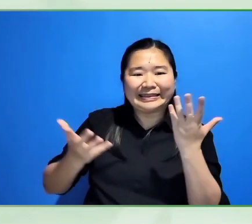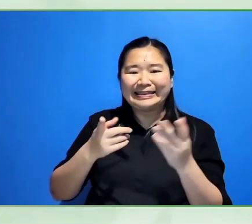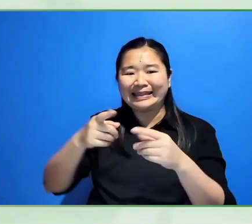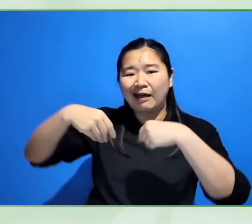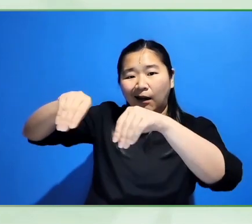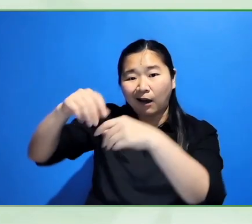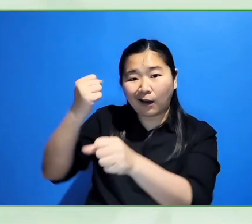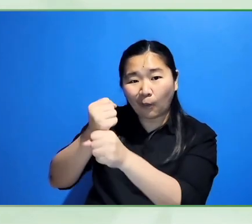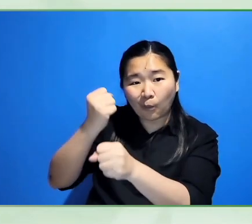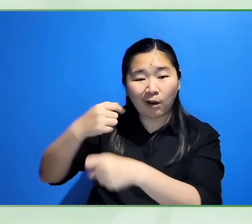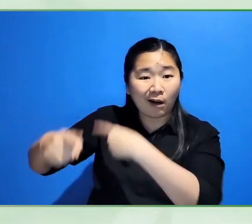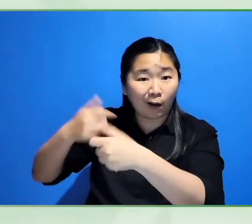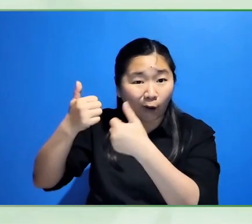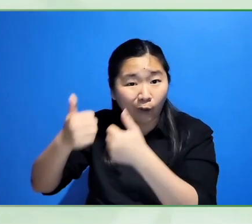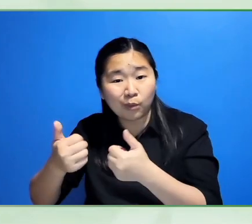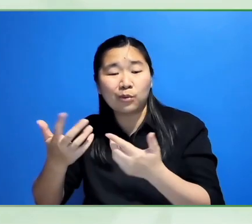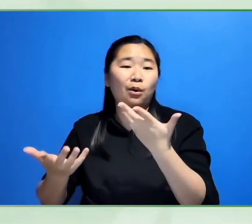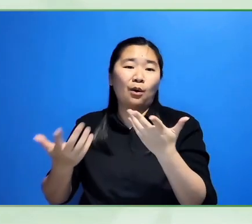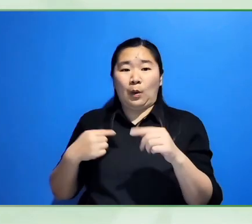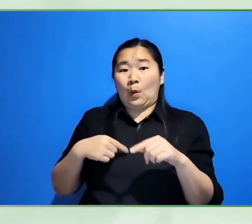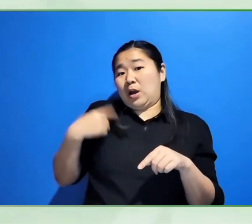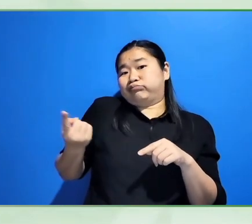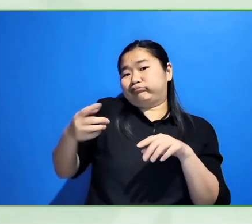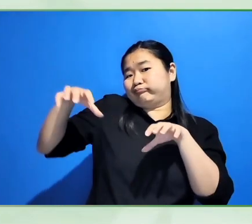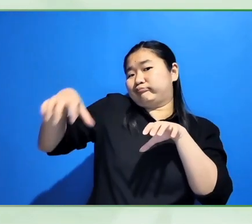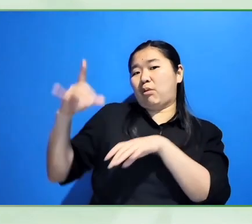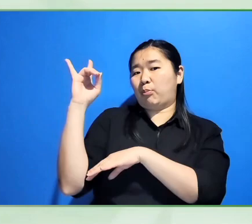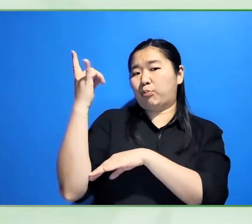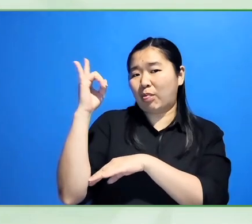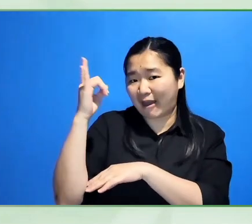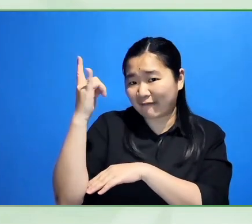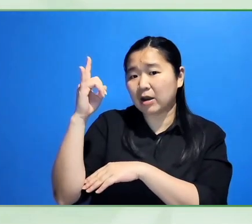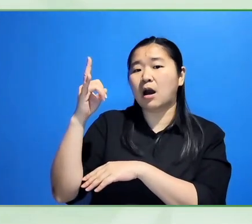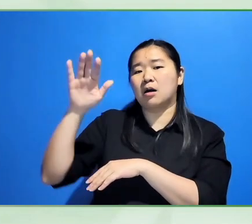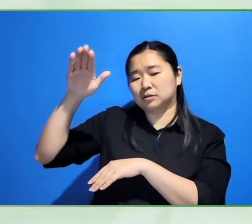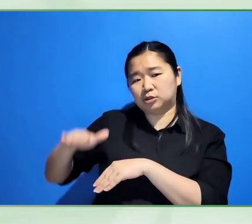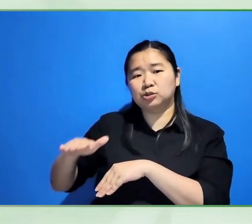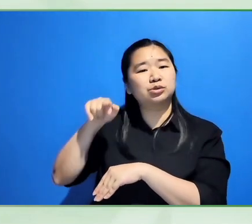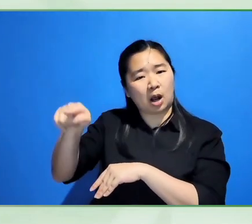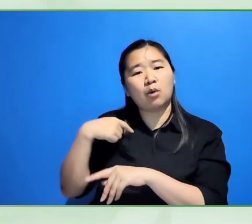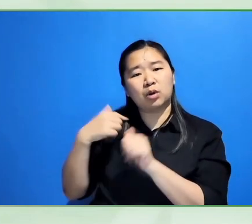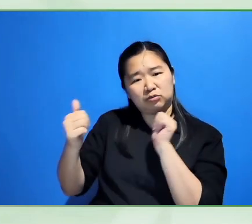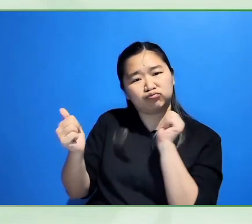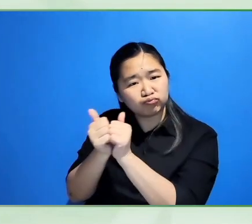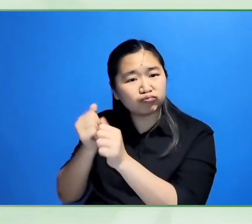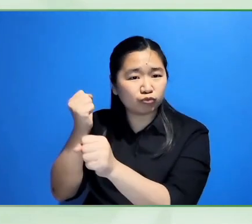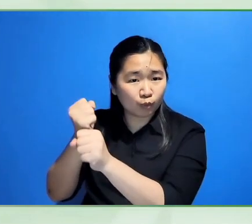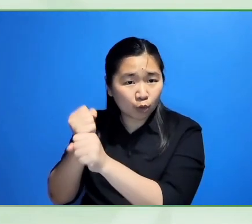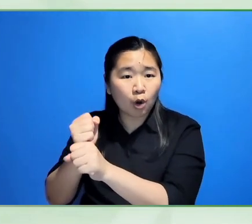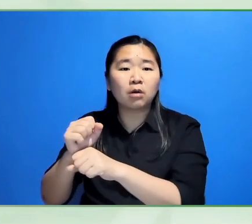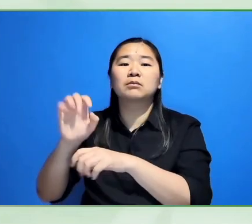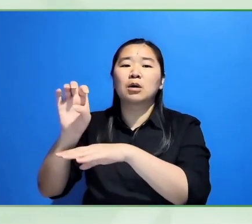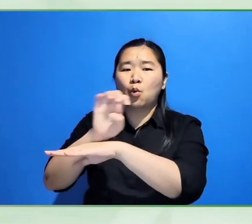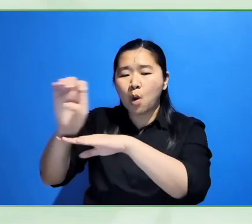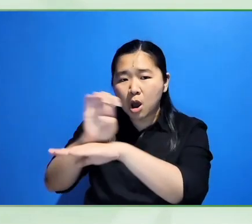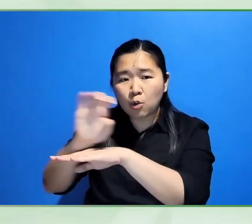that we only need to have a person inside on that country to develop the 3D scan. Those files can be sent back to